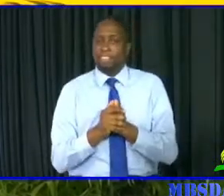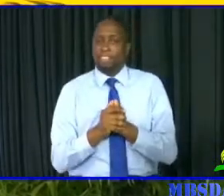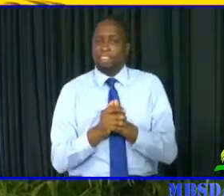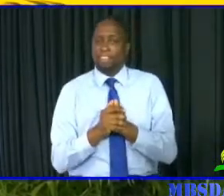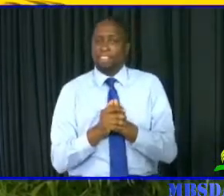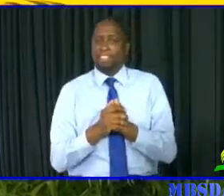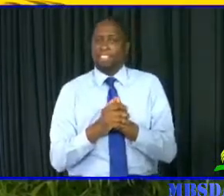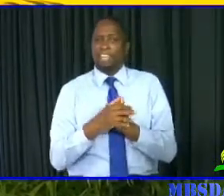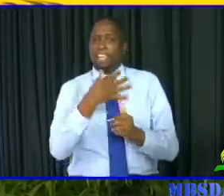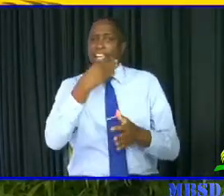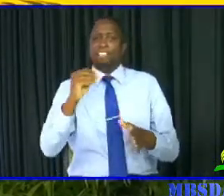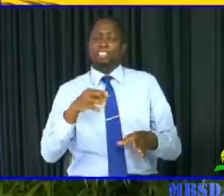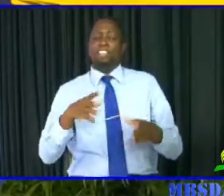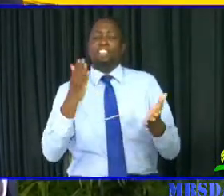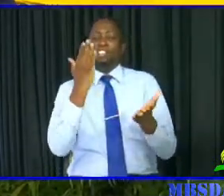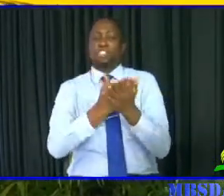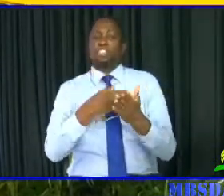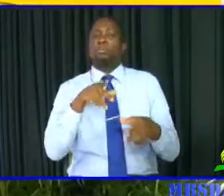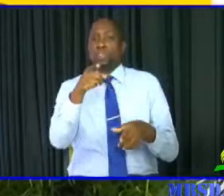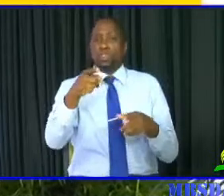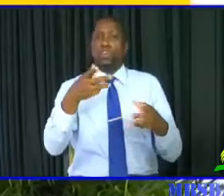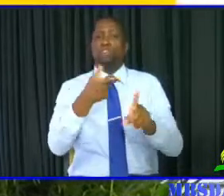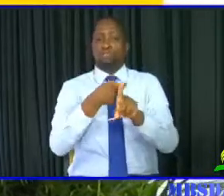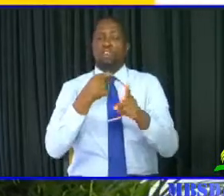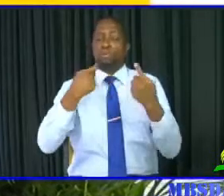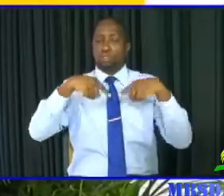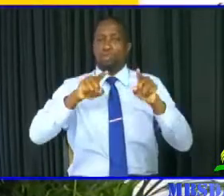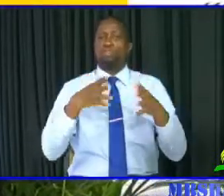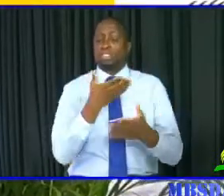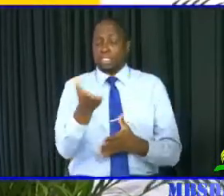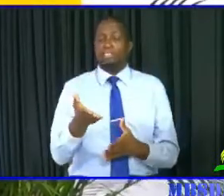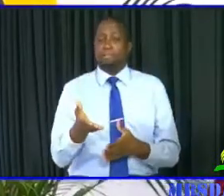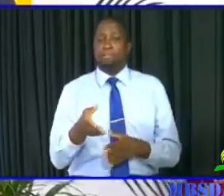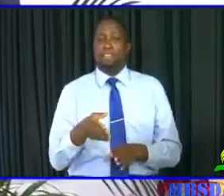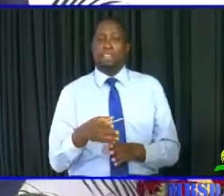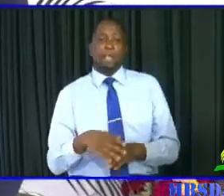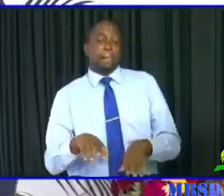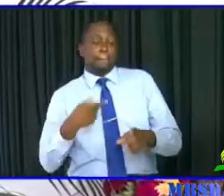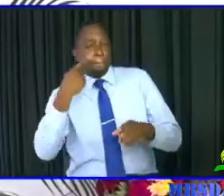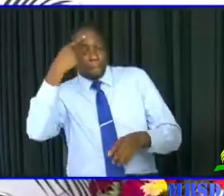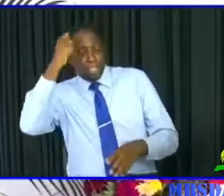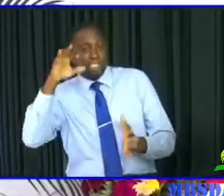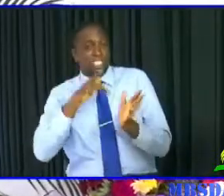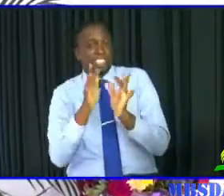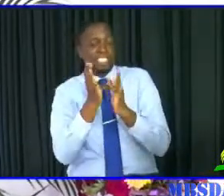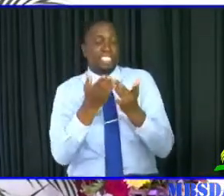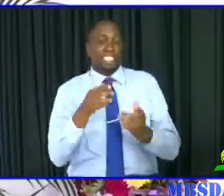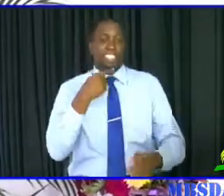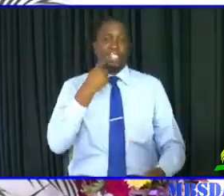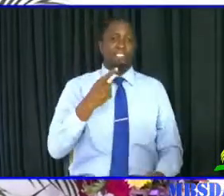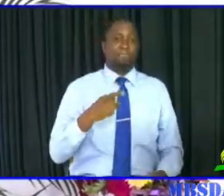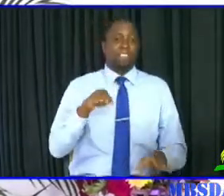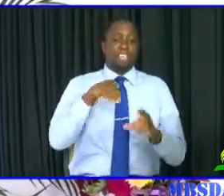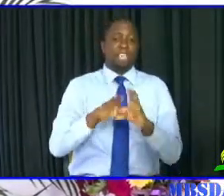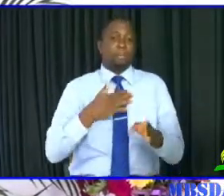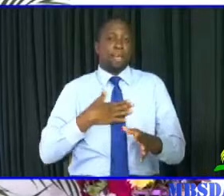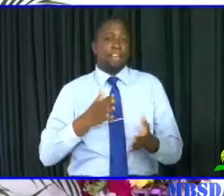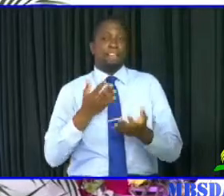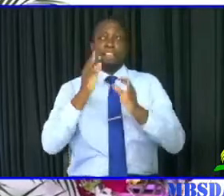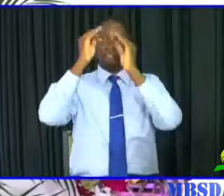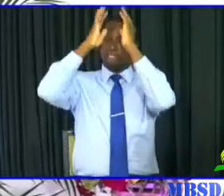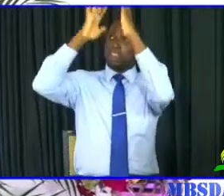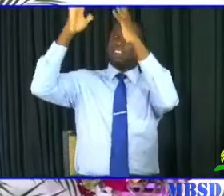even to St. John 14, you will understand that Jesus said, that in my Father's house